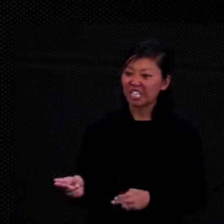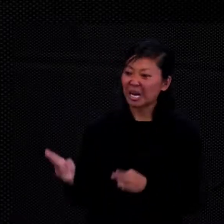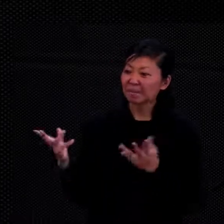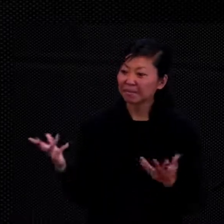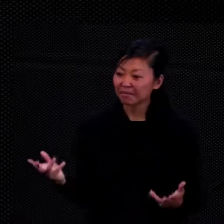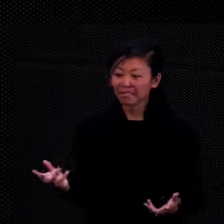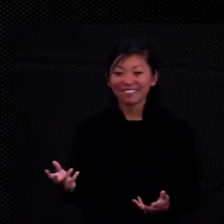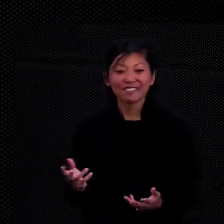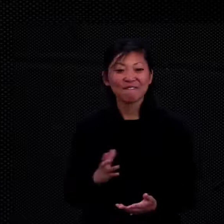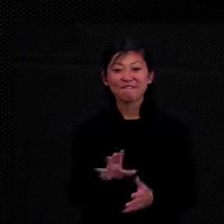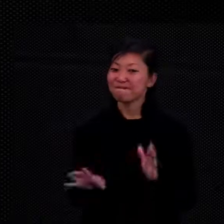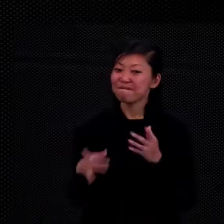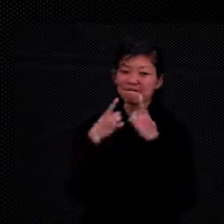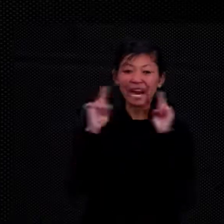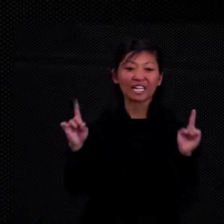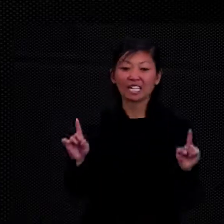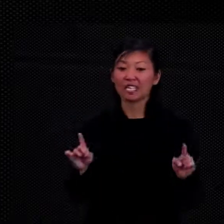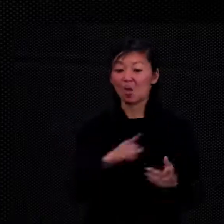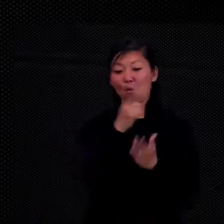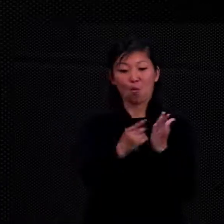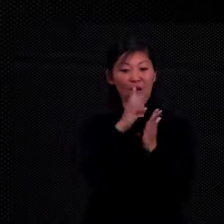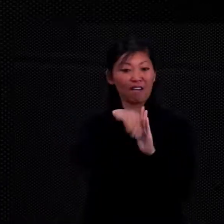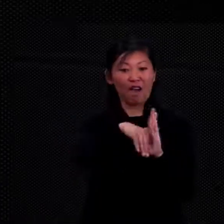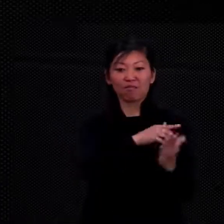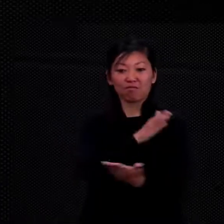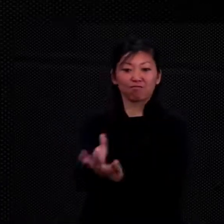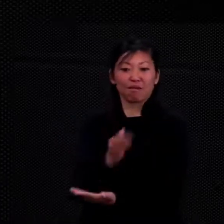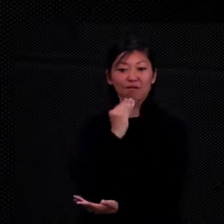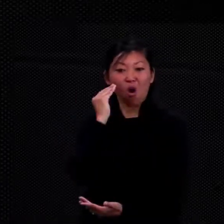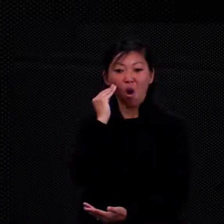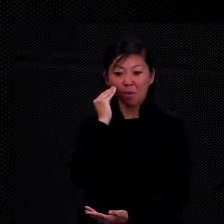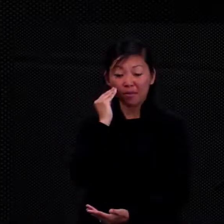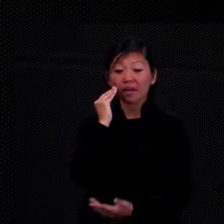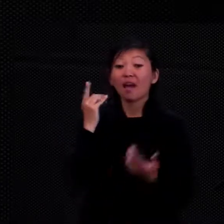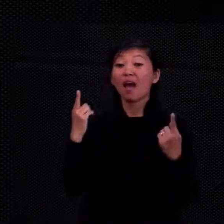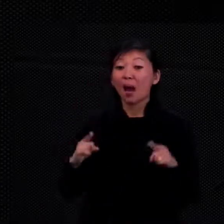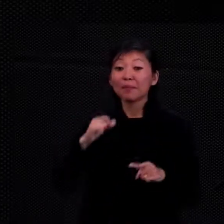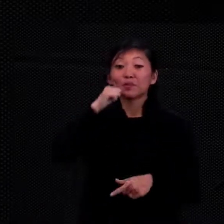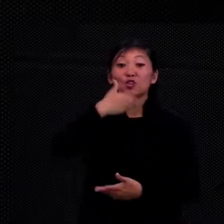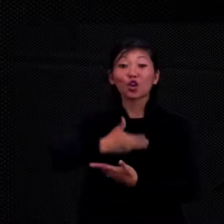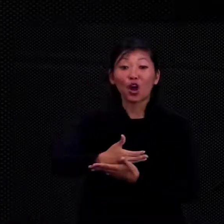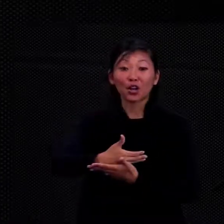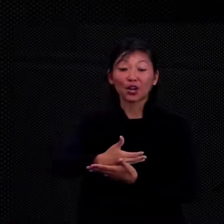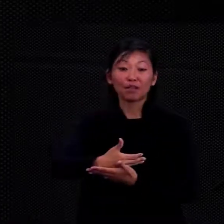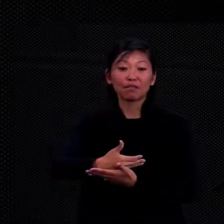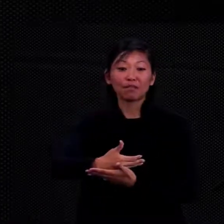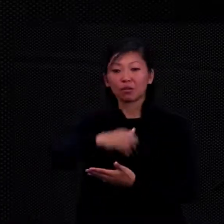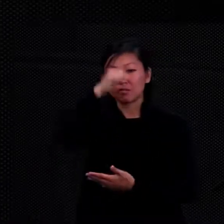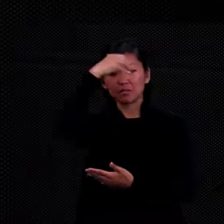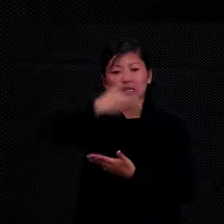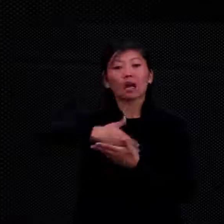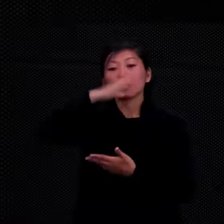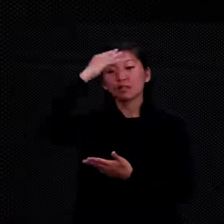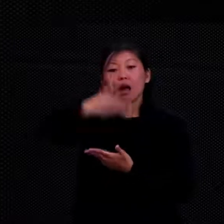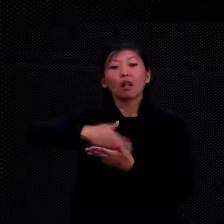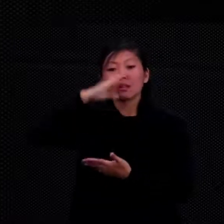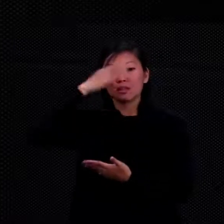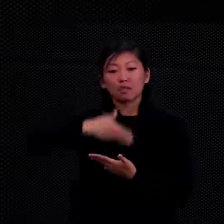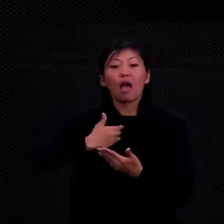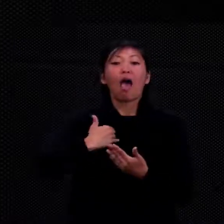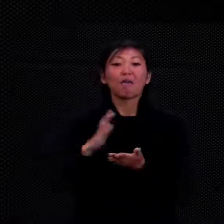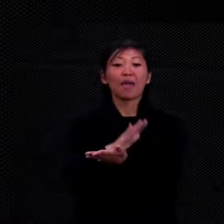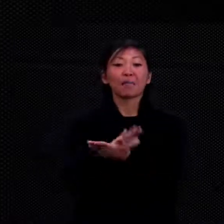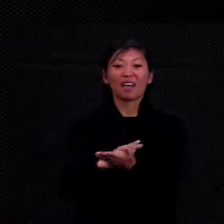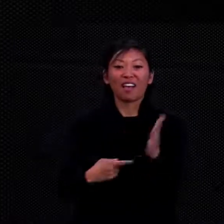I finally arrived home an hour and a half later to find Darnay standing in the door with a paper in his hands. On the paper were